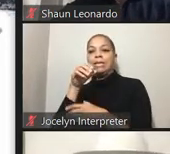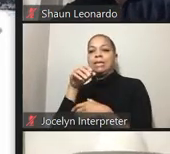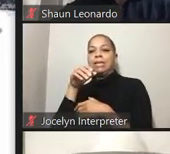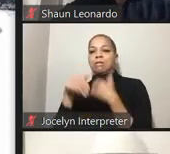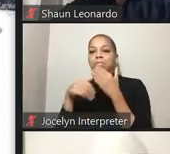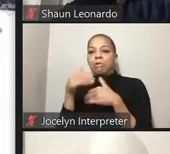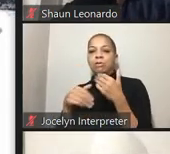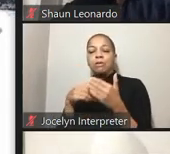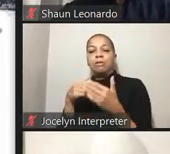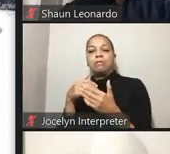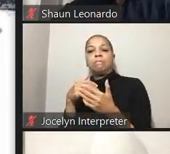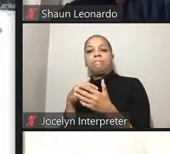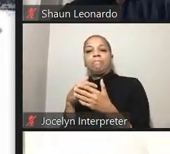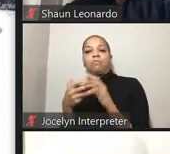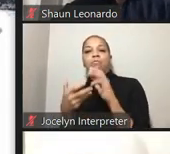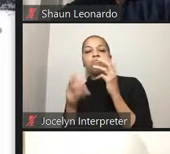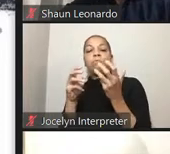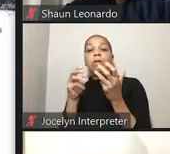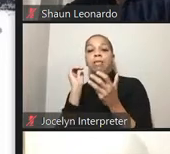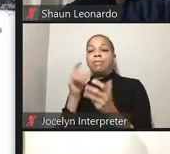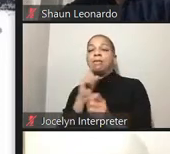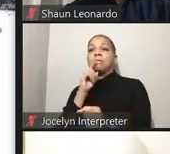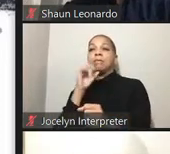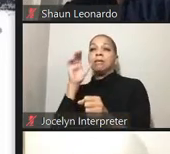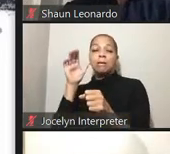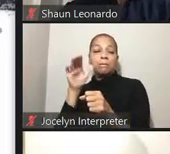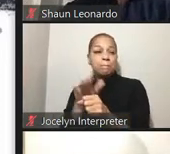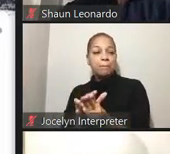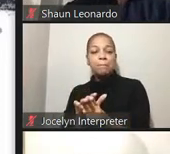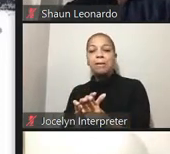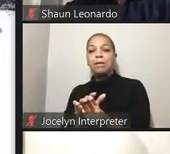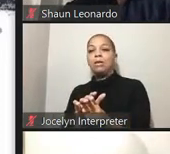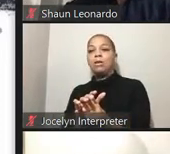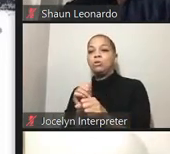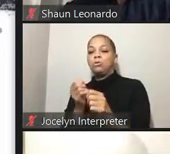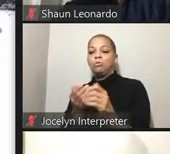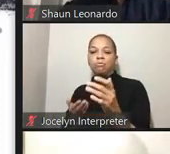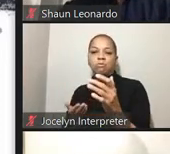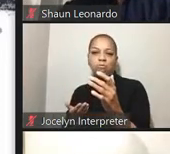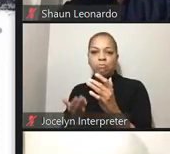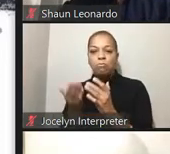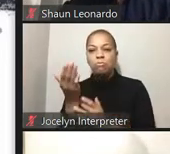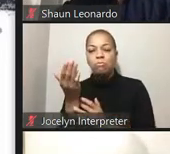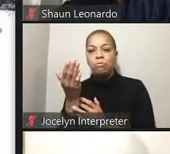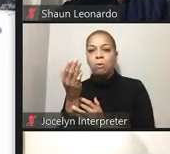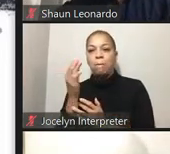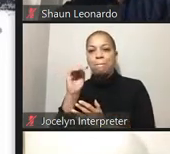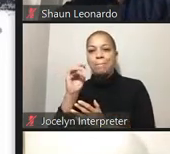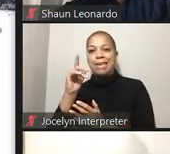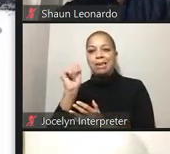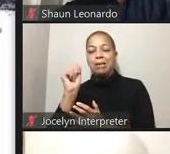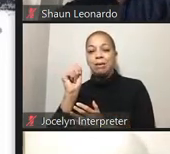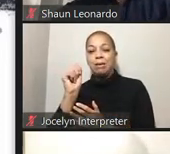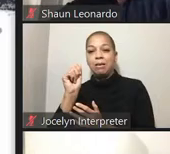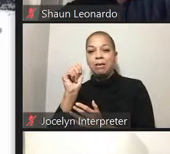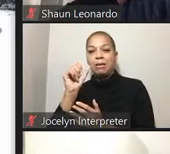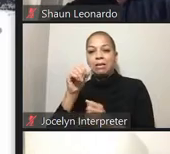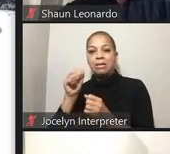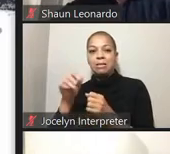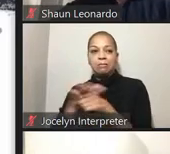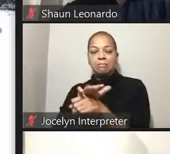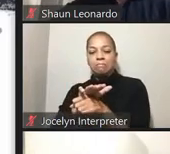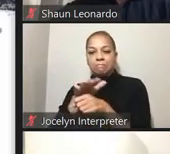It's a commitment to cut through the cacophony of media saturation. These artists are not only making